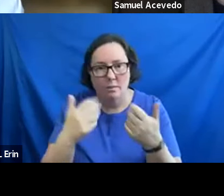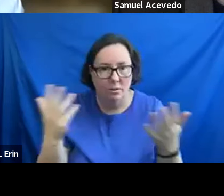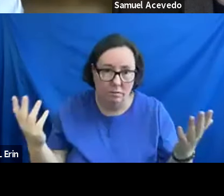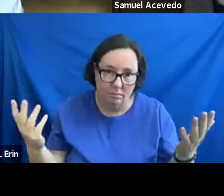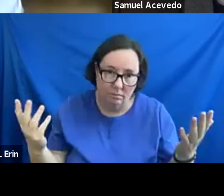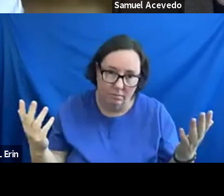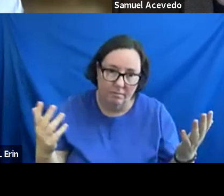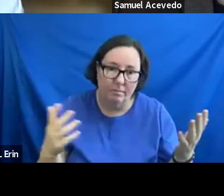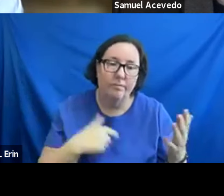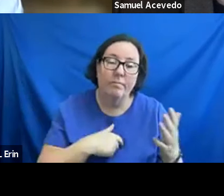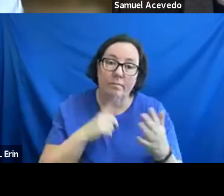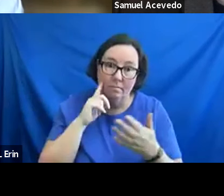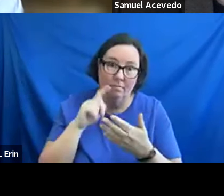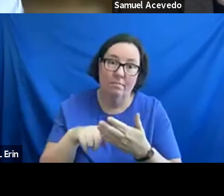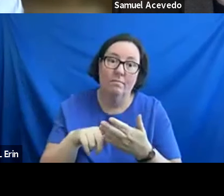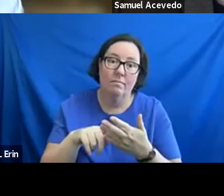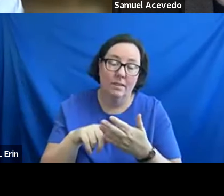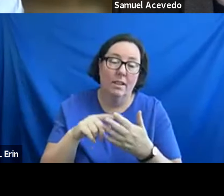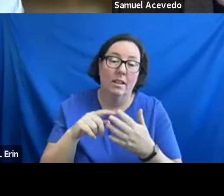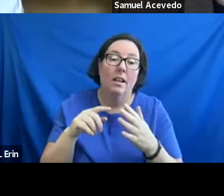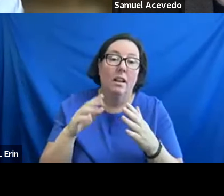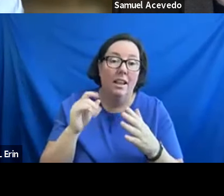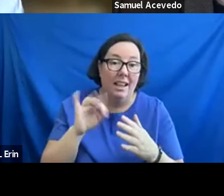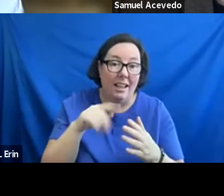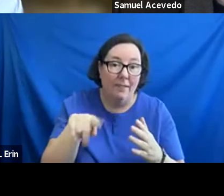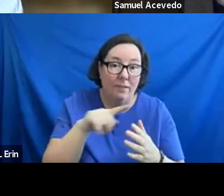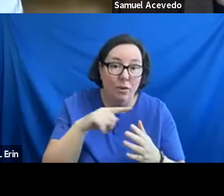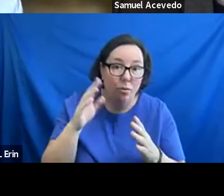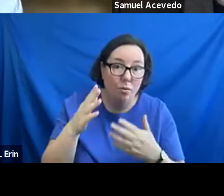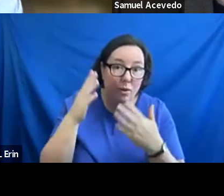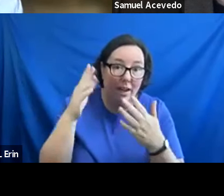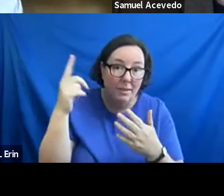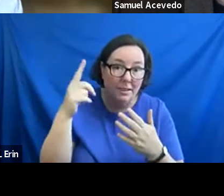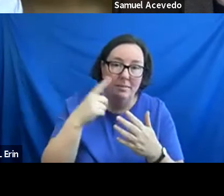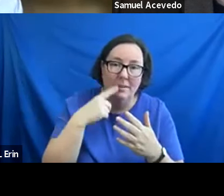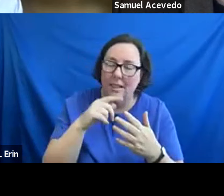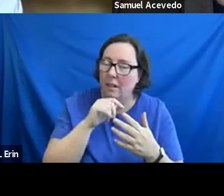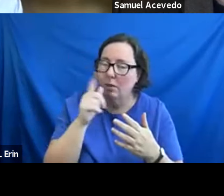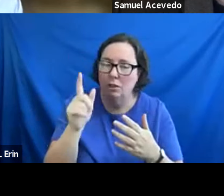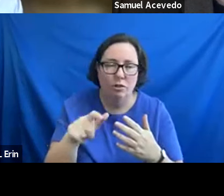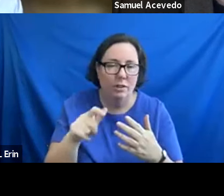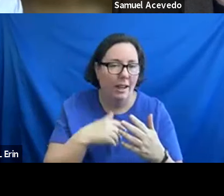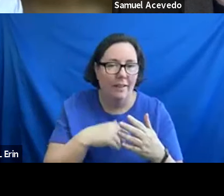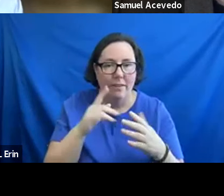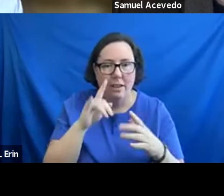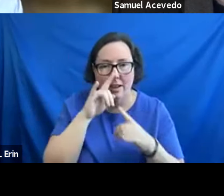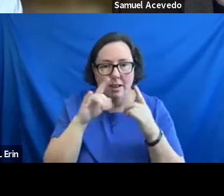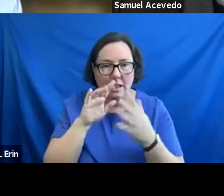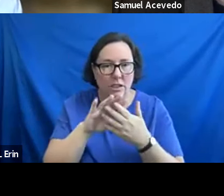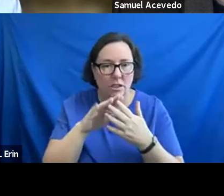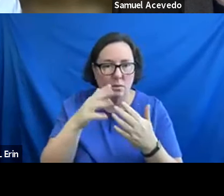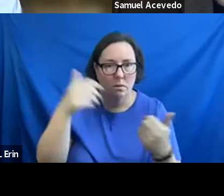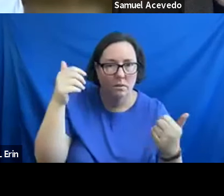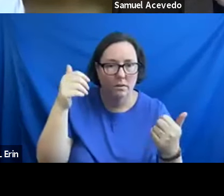applaud the recommendation that came out of the task force that said we shouldn't have elite schools that